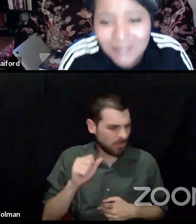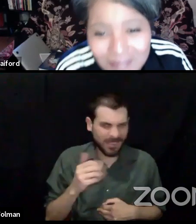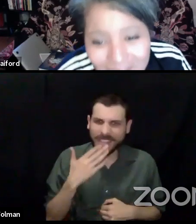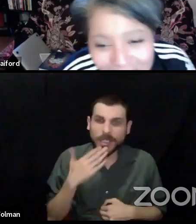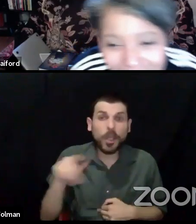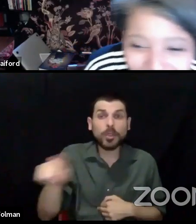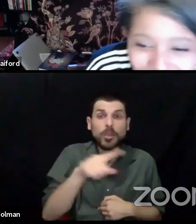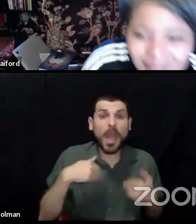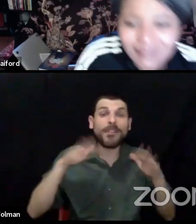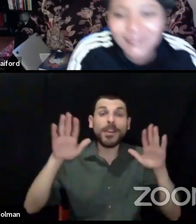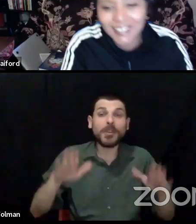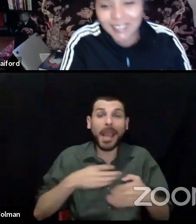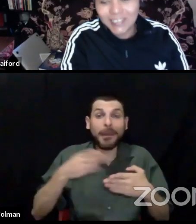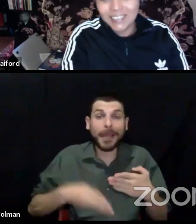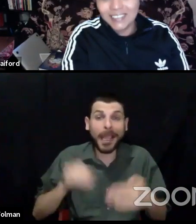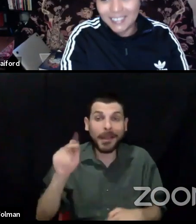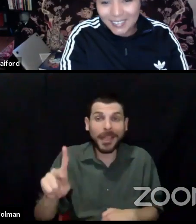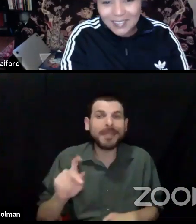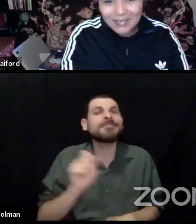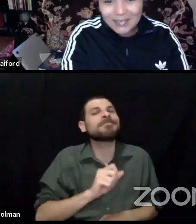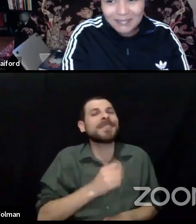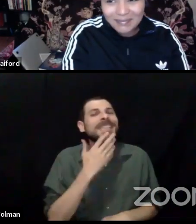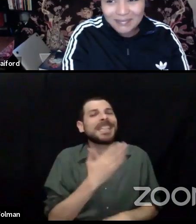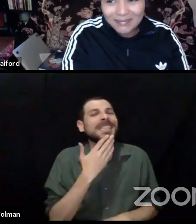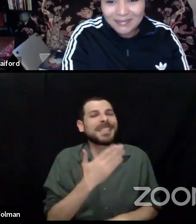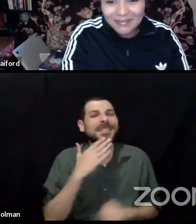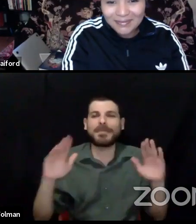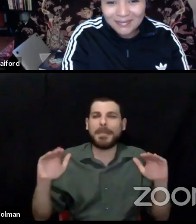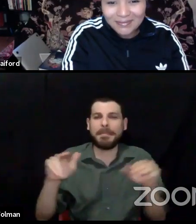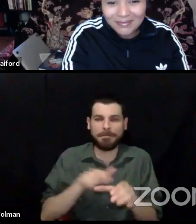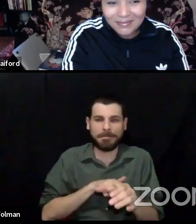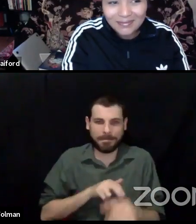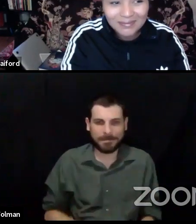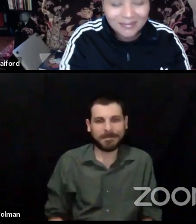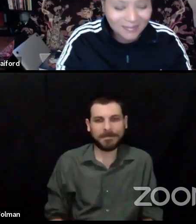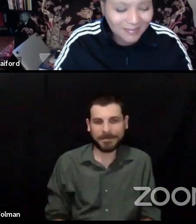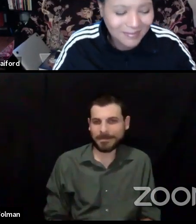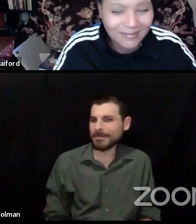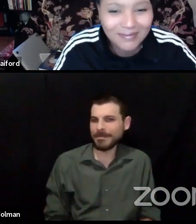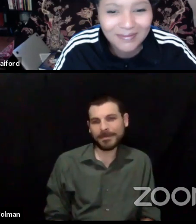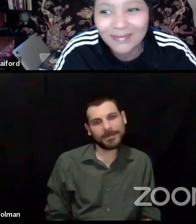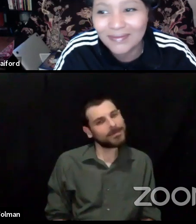have a great weekend, all right? Yeah, thank you. Thank you. Bye-bye. Thank you, Mike. Peace.